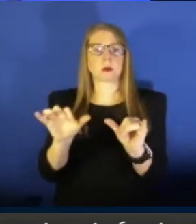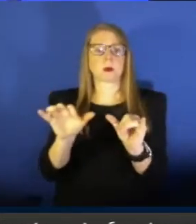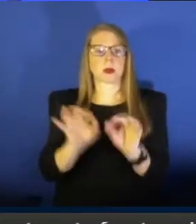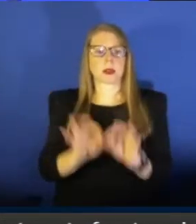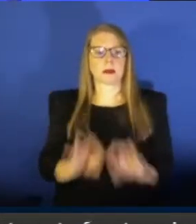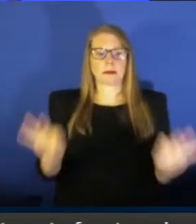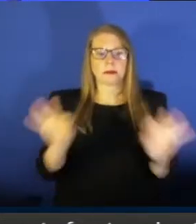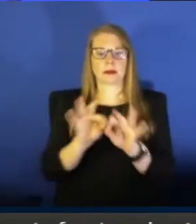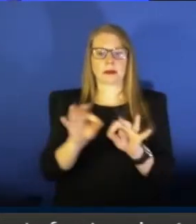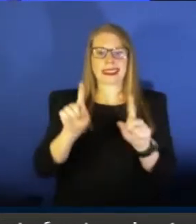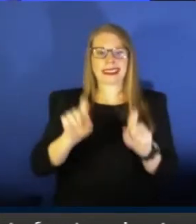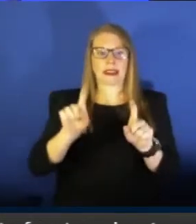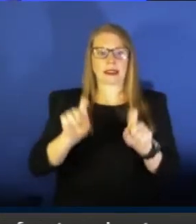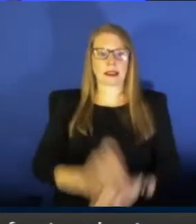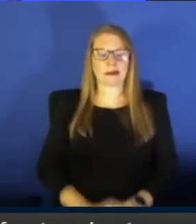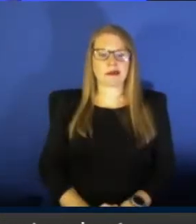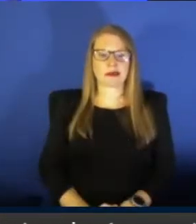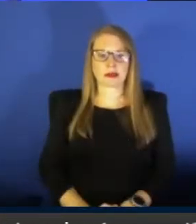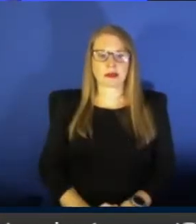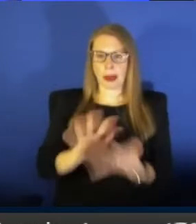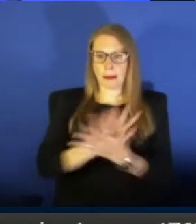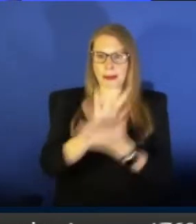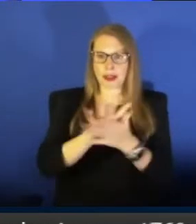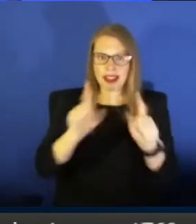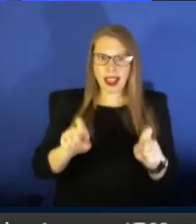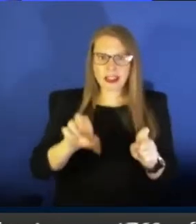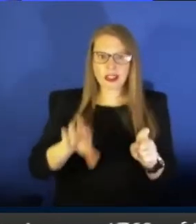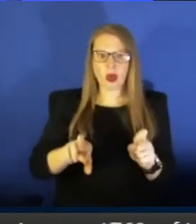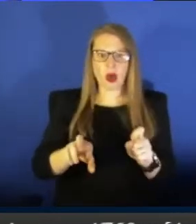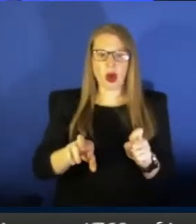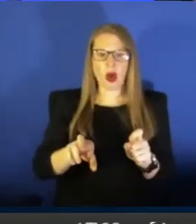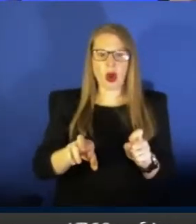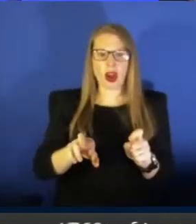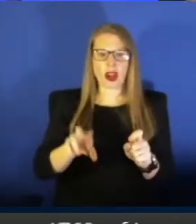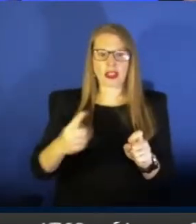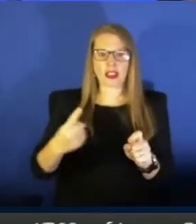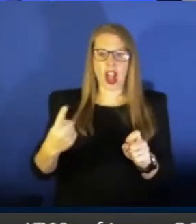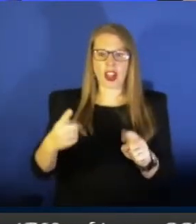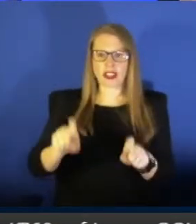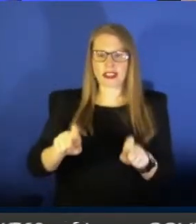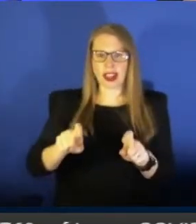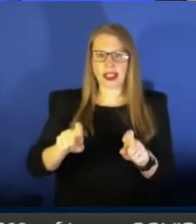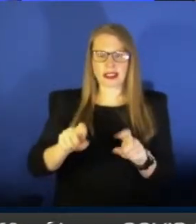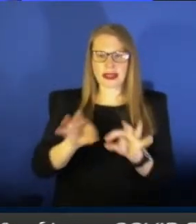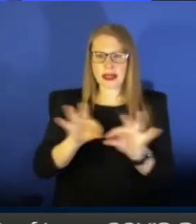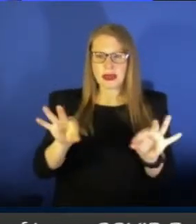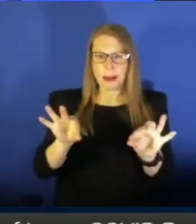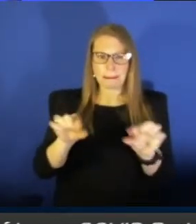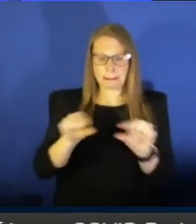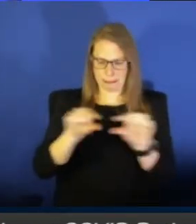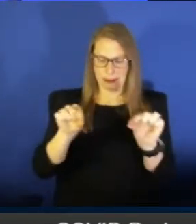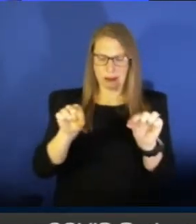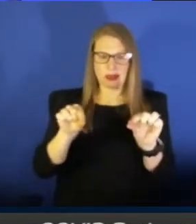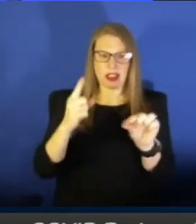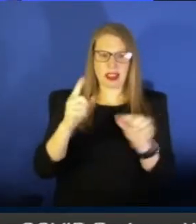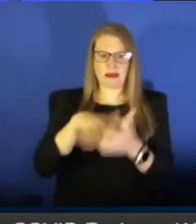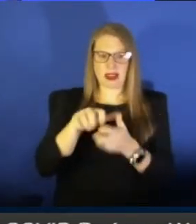rehab, and we actually saw her last week, and she's doing much better. Those are the victories that we're after. It's